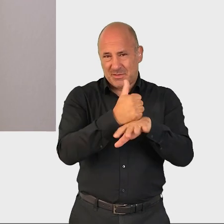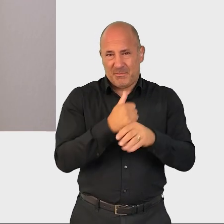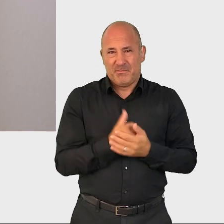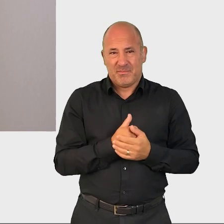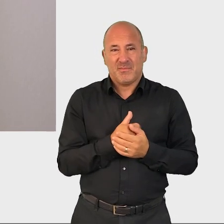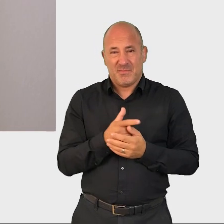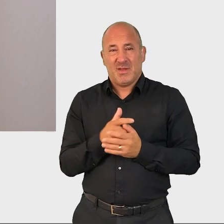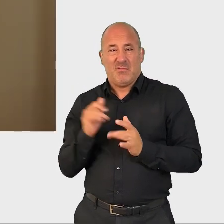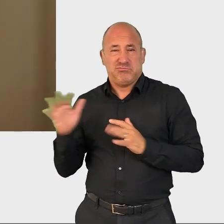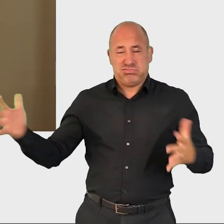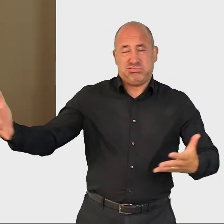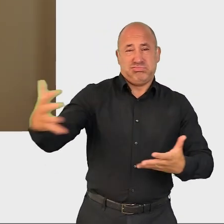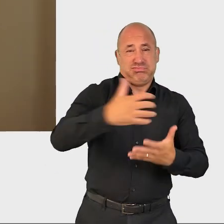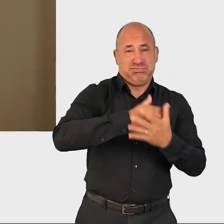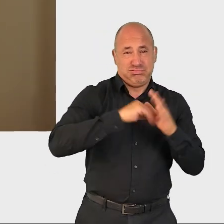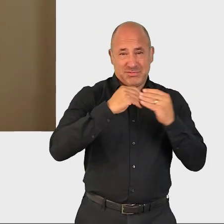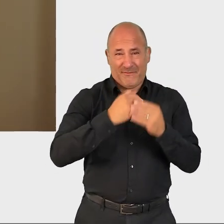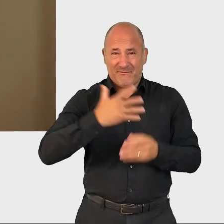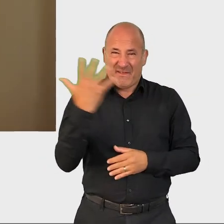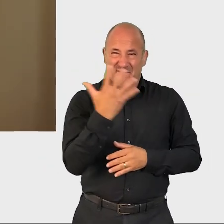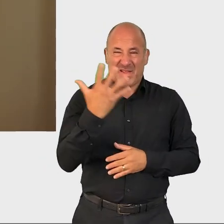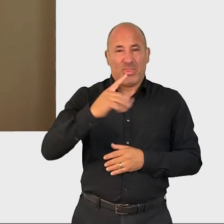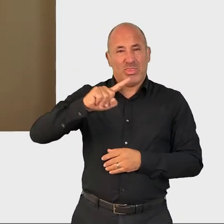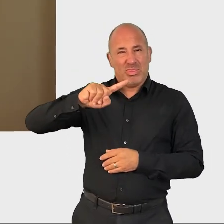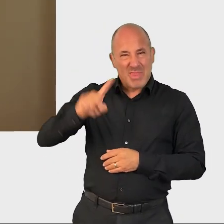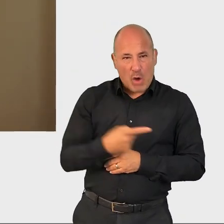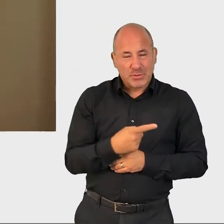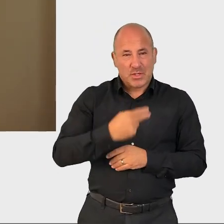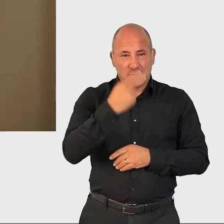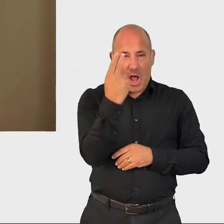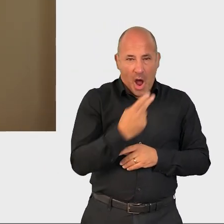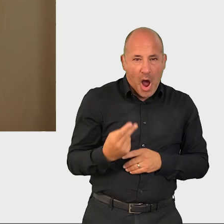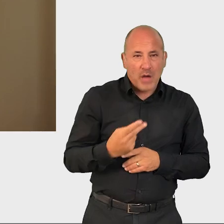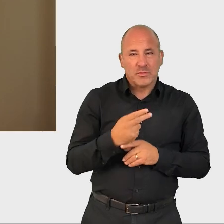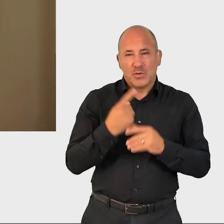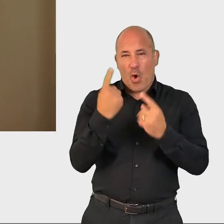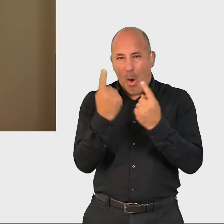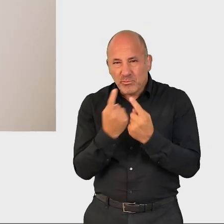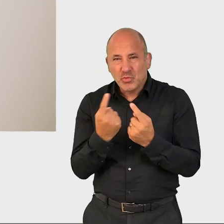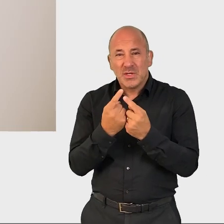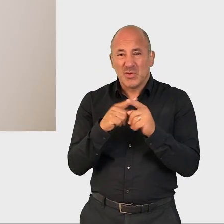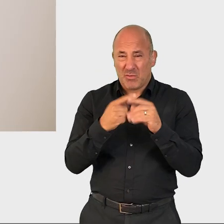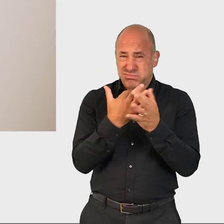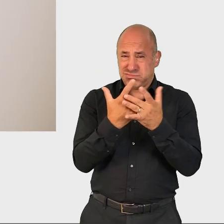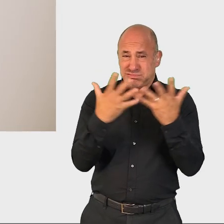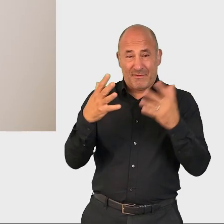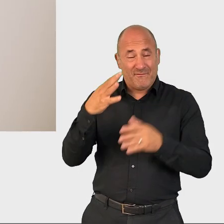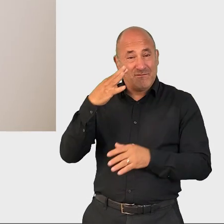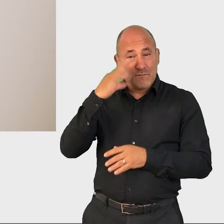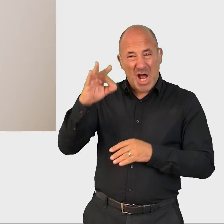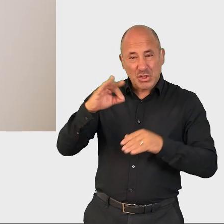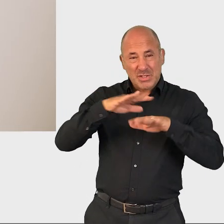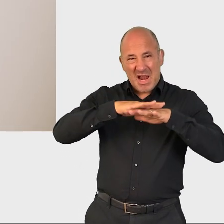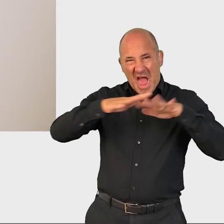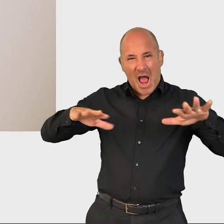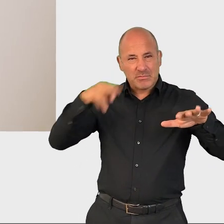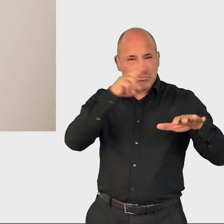artworks and objects, including many French landscapes, to exhibit in their museum, which opened in